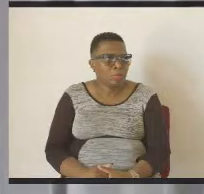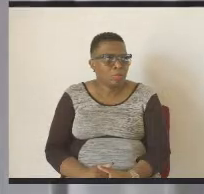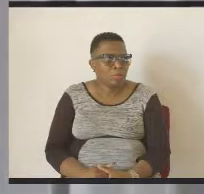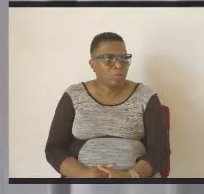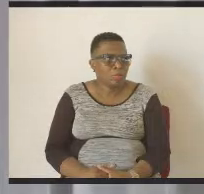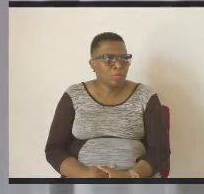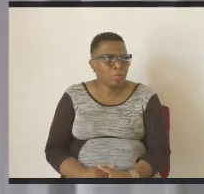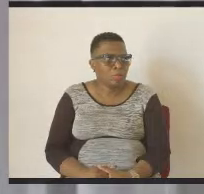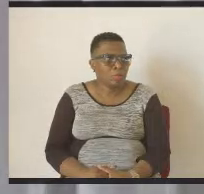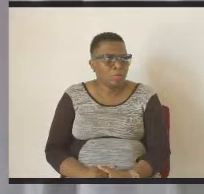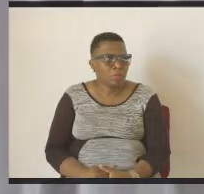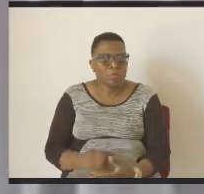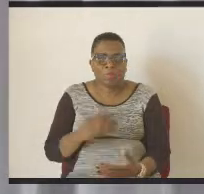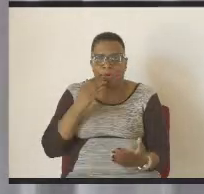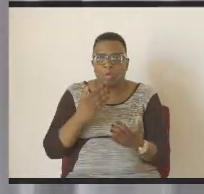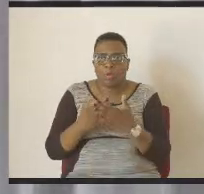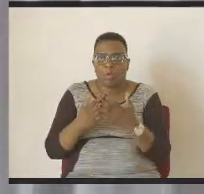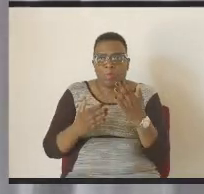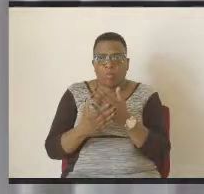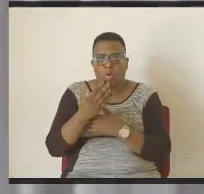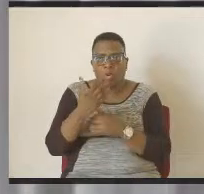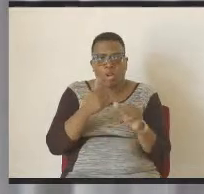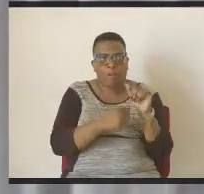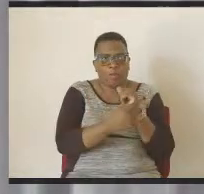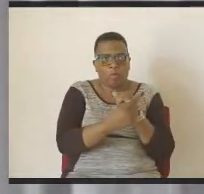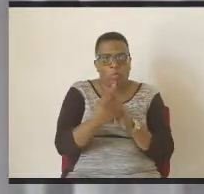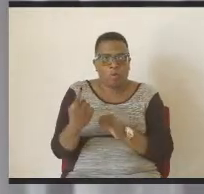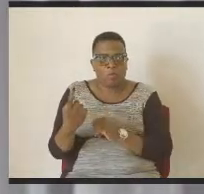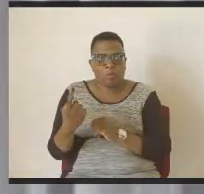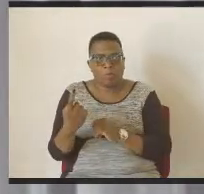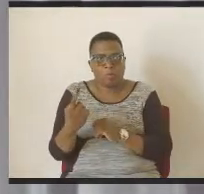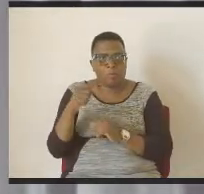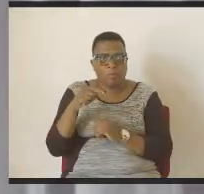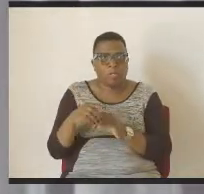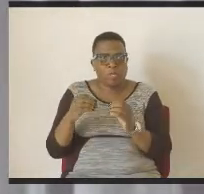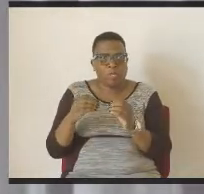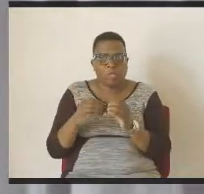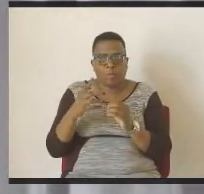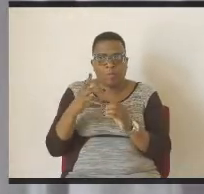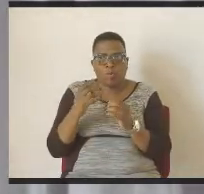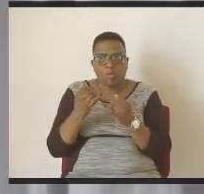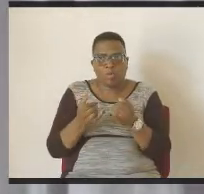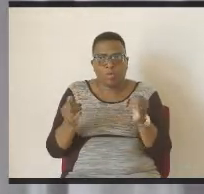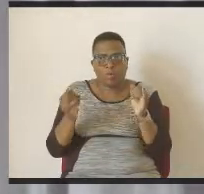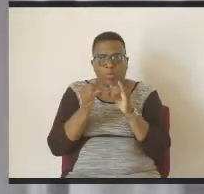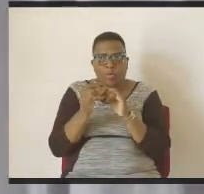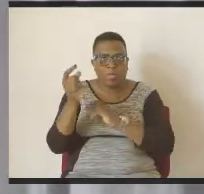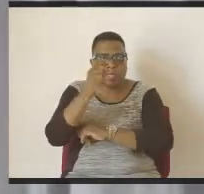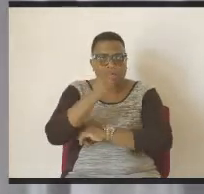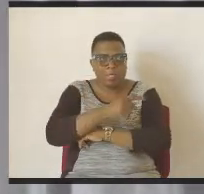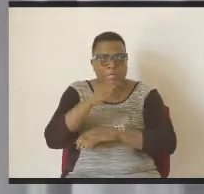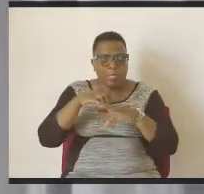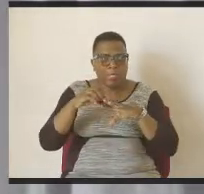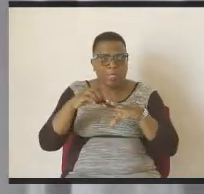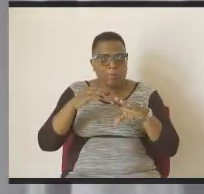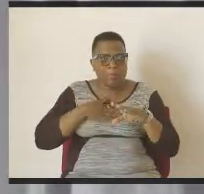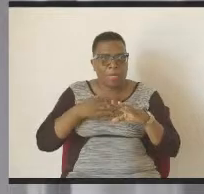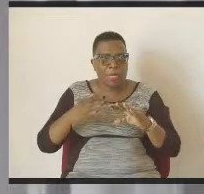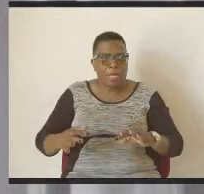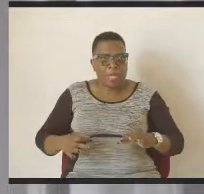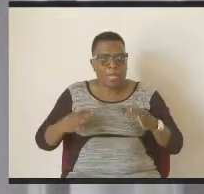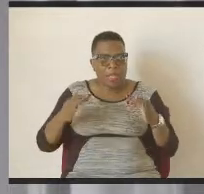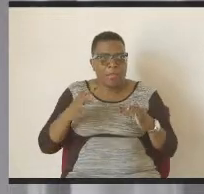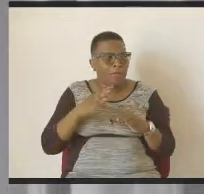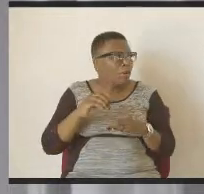Good morning, everyone. This is the most significant day in my life, and I'm sure in other